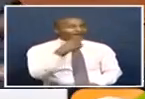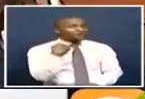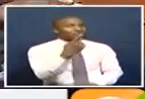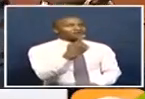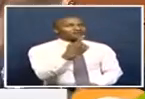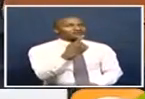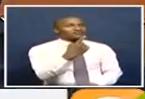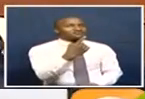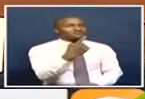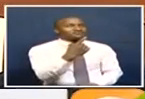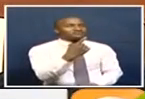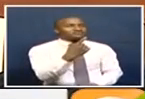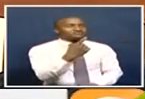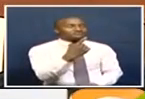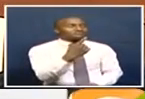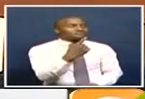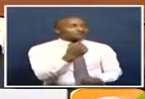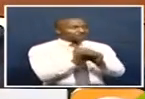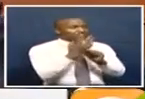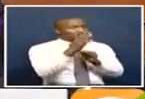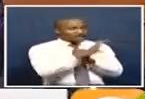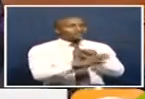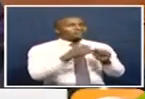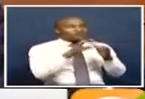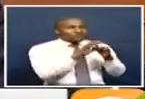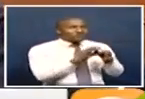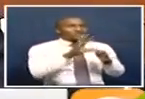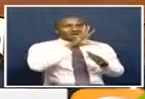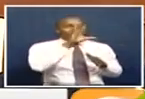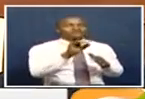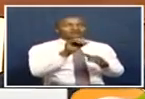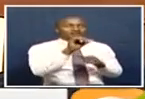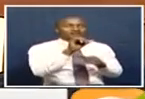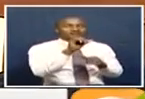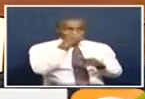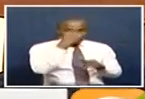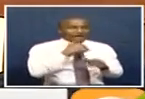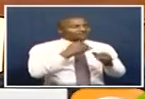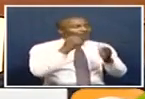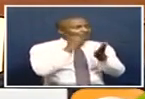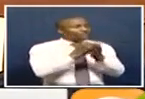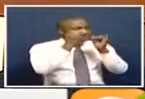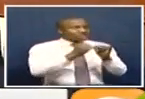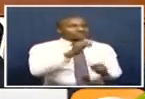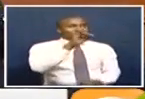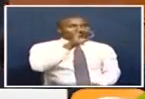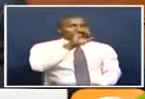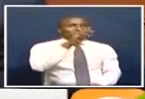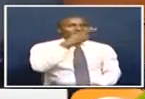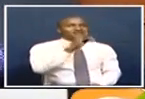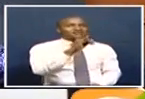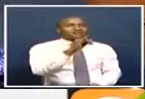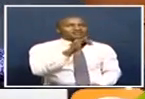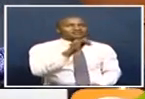Madagascar to Eritrea, 14 Eastern African countries. I coordinate Africa and Asia. I have an office in New Delhi. How do I become a